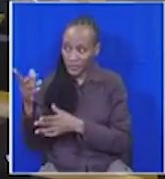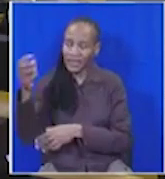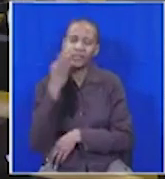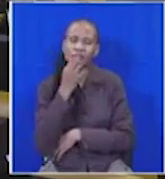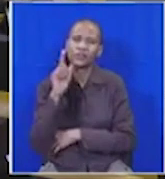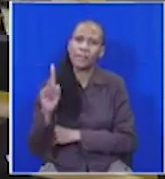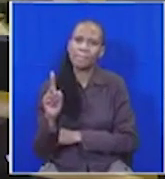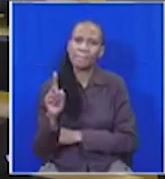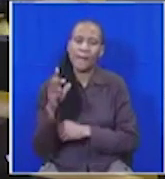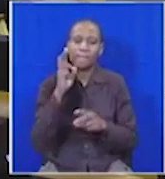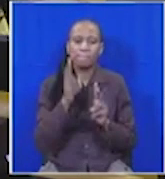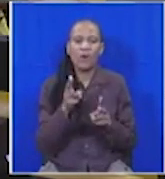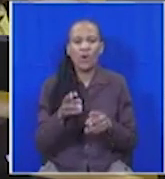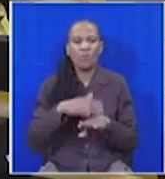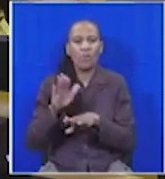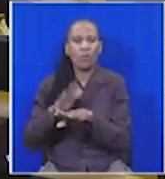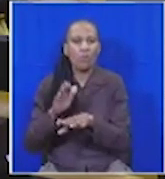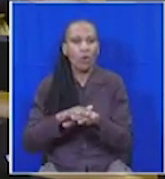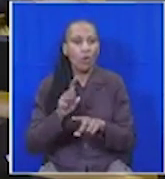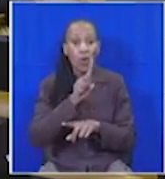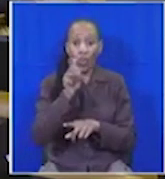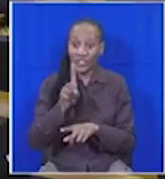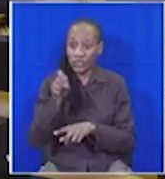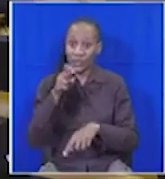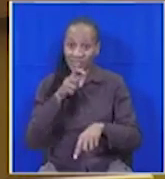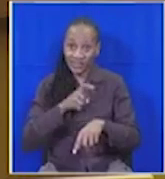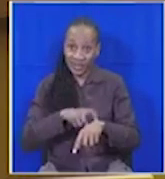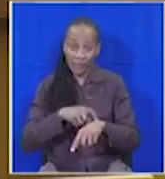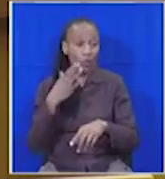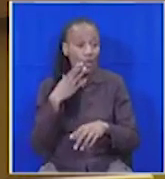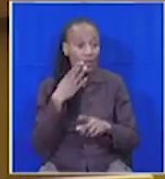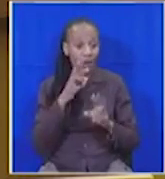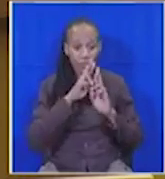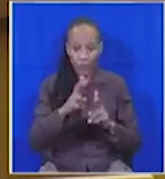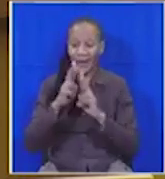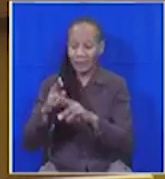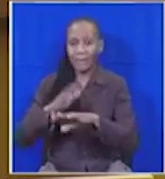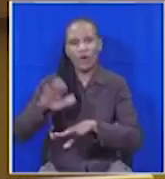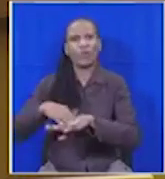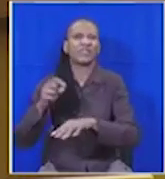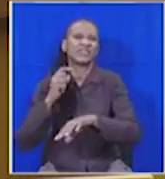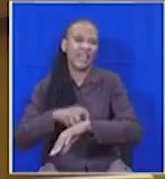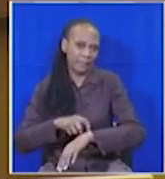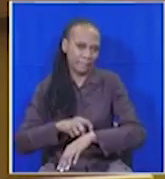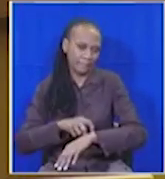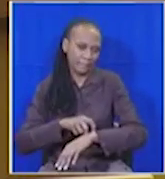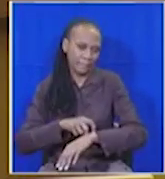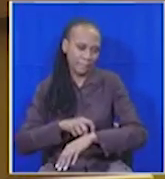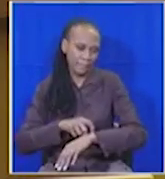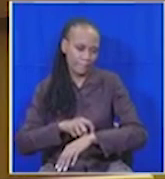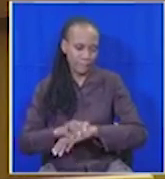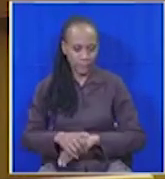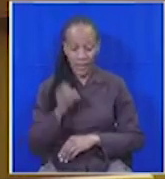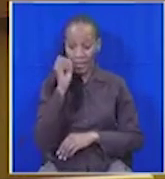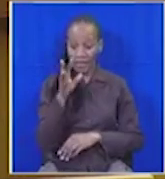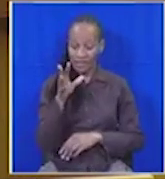to more regular and longer question sessions with the Executive. And if members